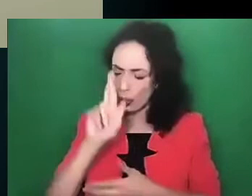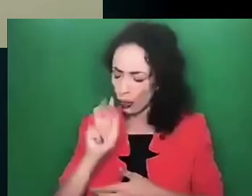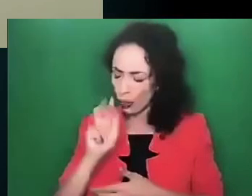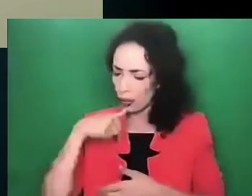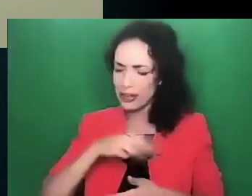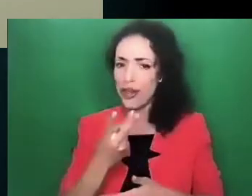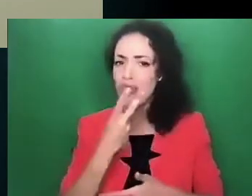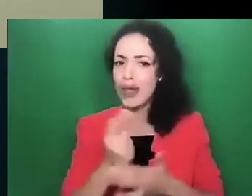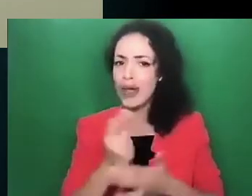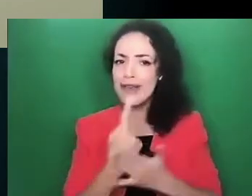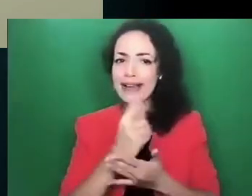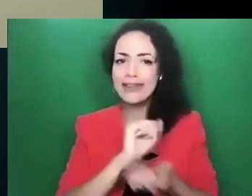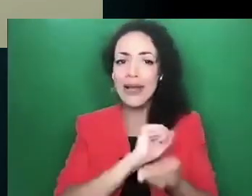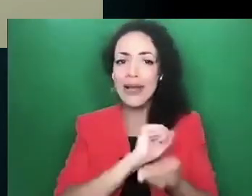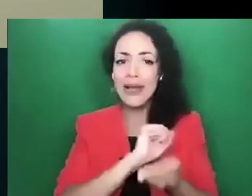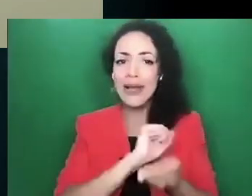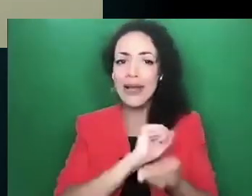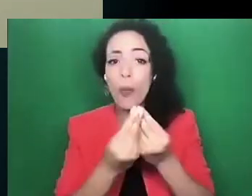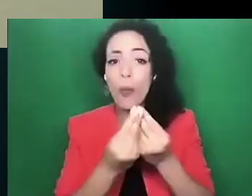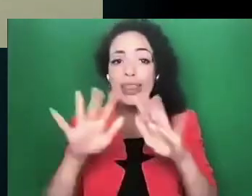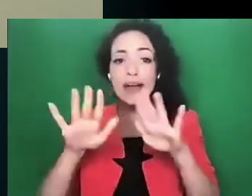in partnership with the British Museum.